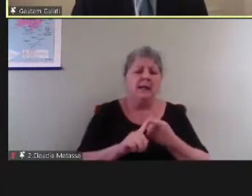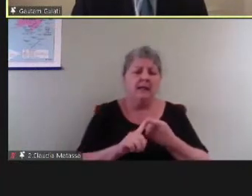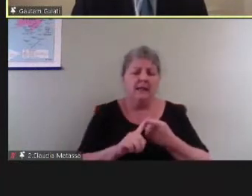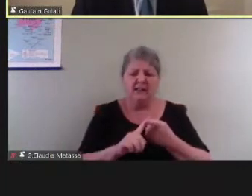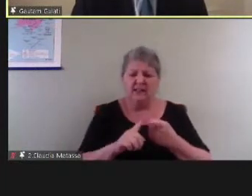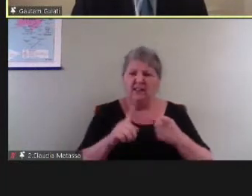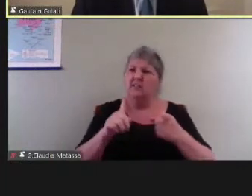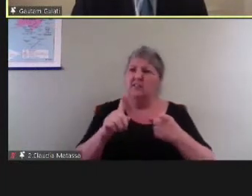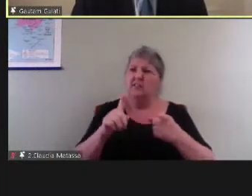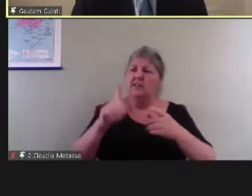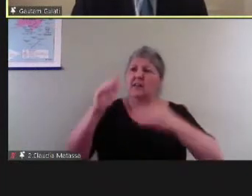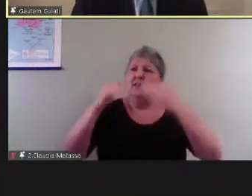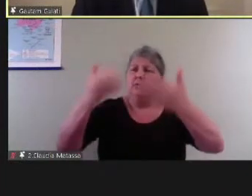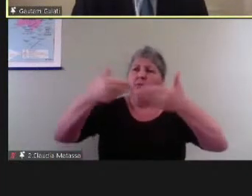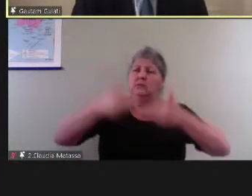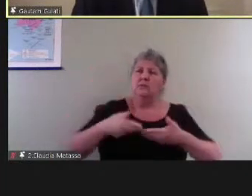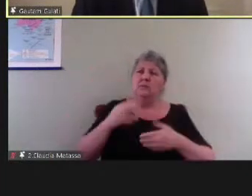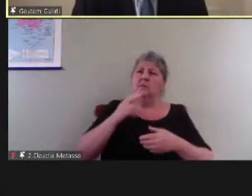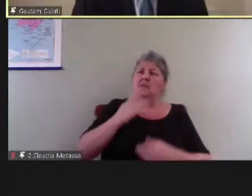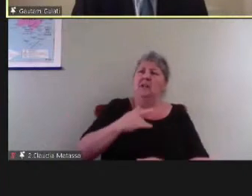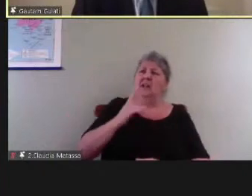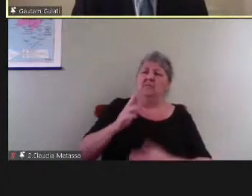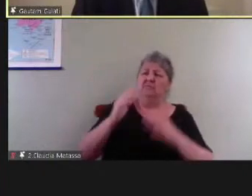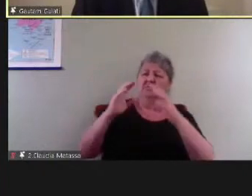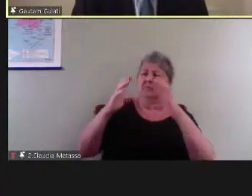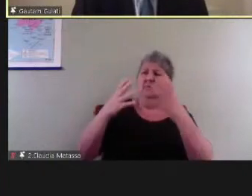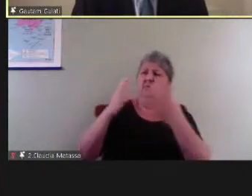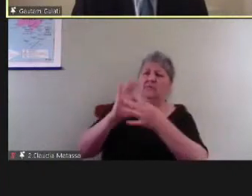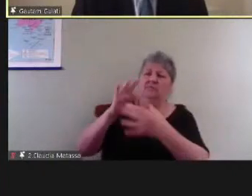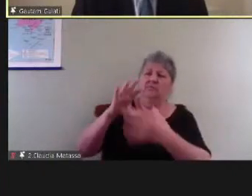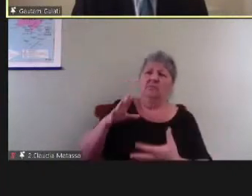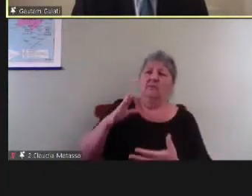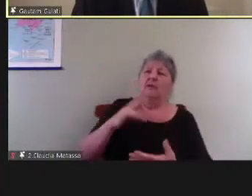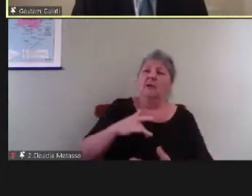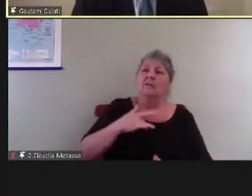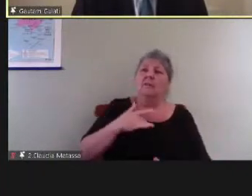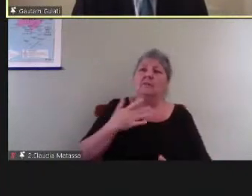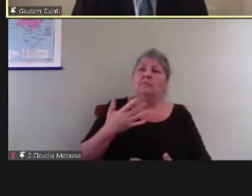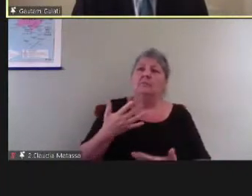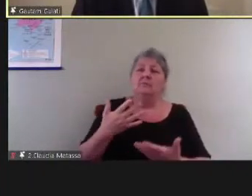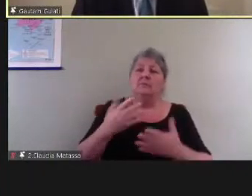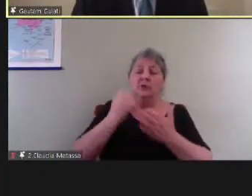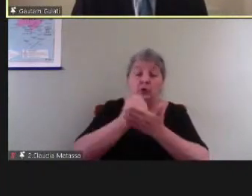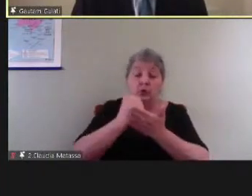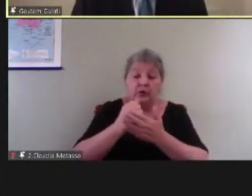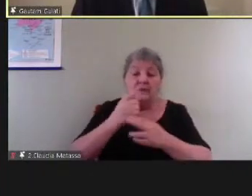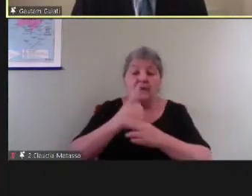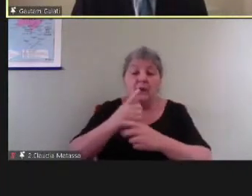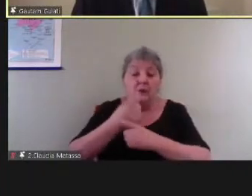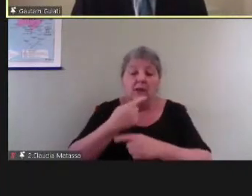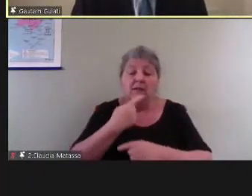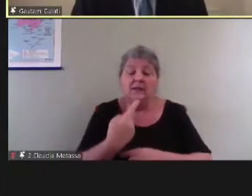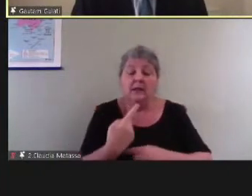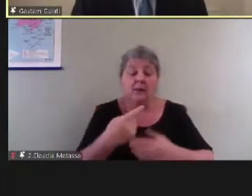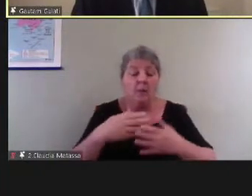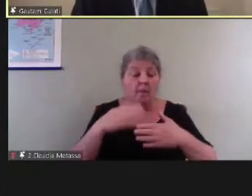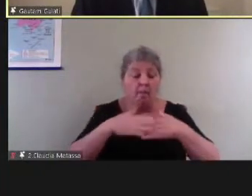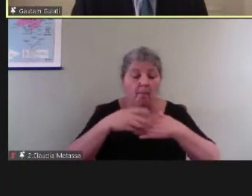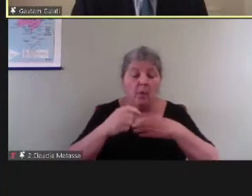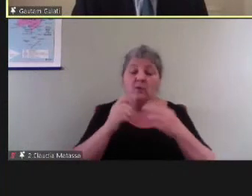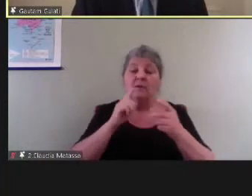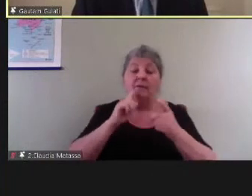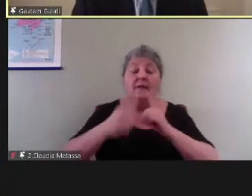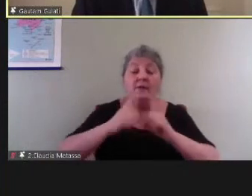provided in quite an inconsistent way. In fact, there were studies out there which said that the majority of interactions